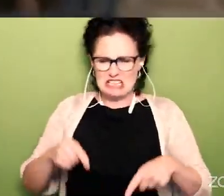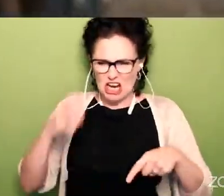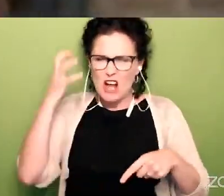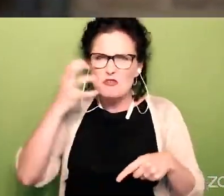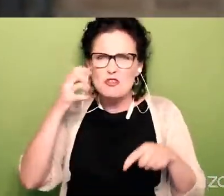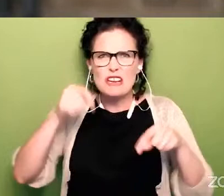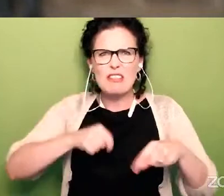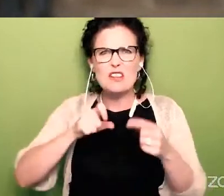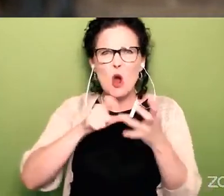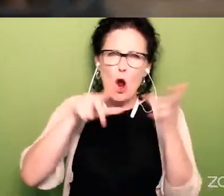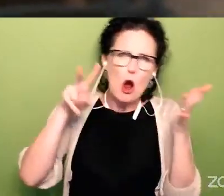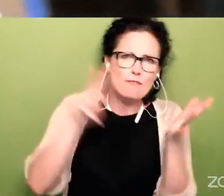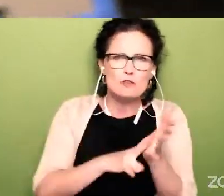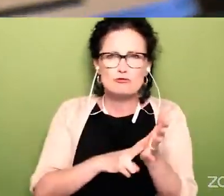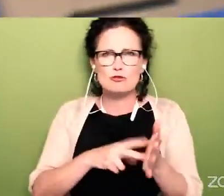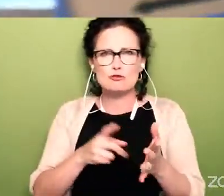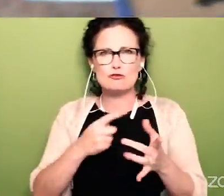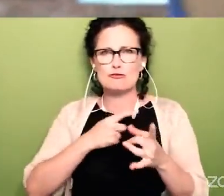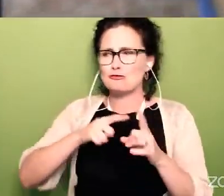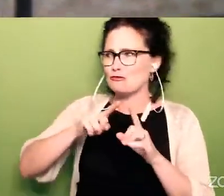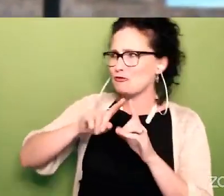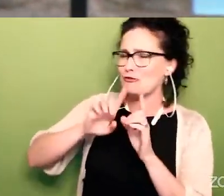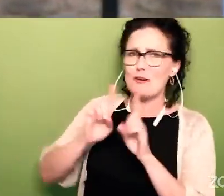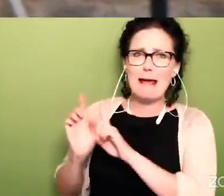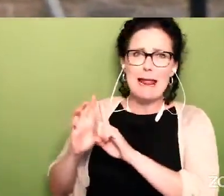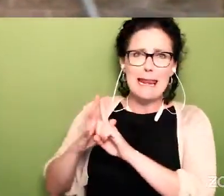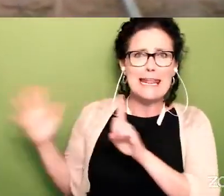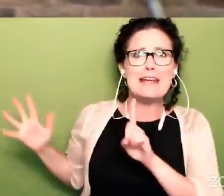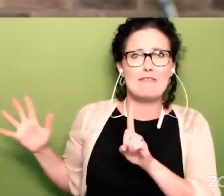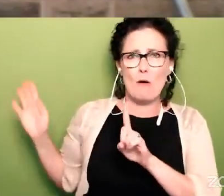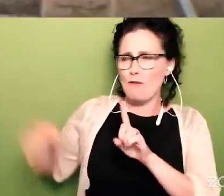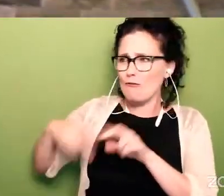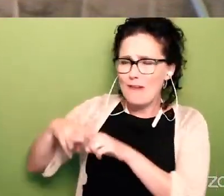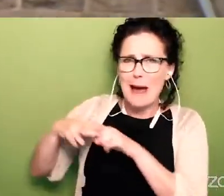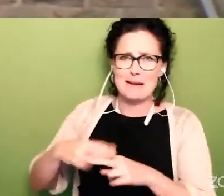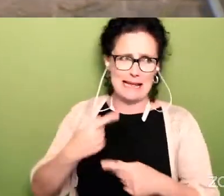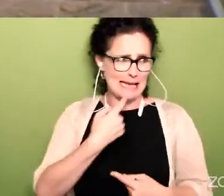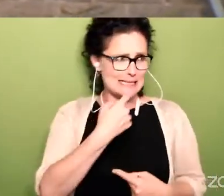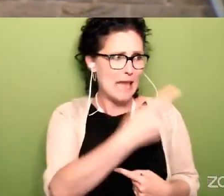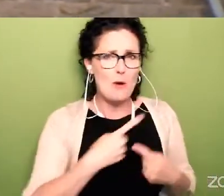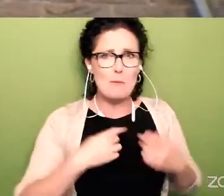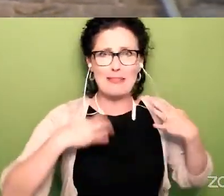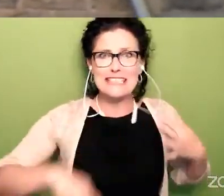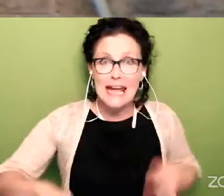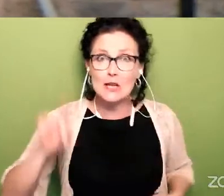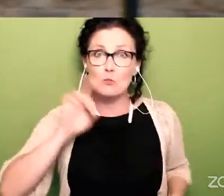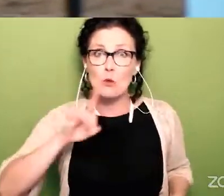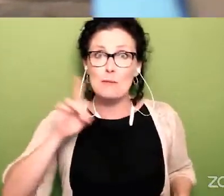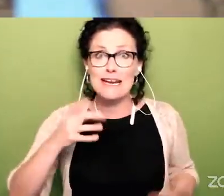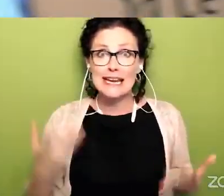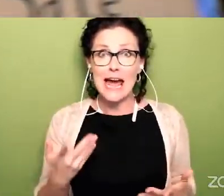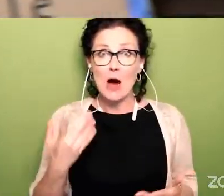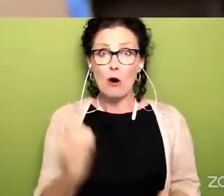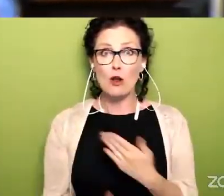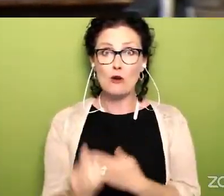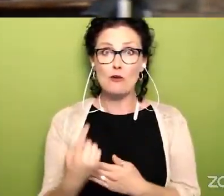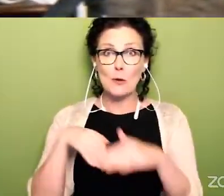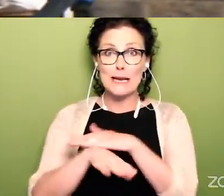place. This is a Quakers meeting house. They believe that the light of God is in every single